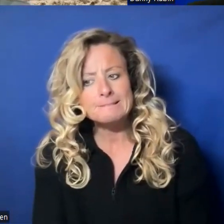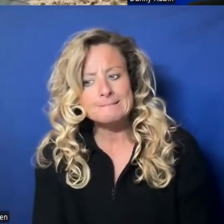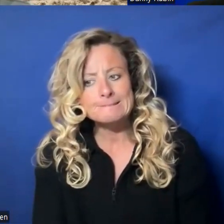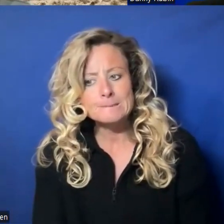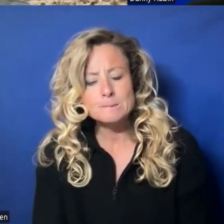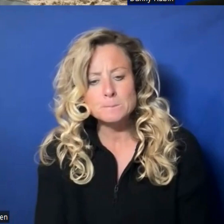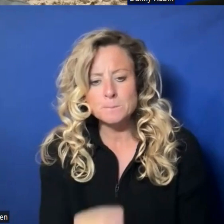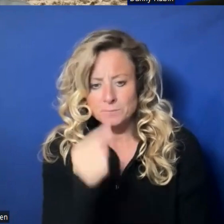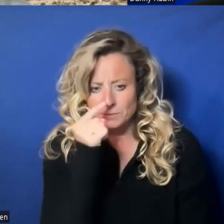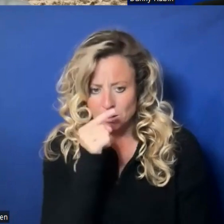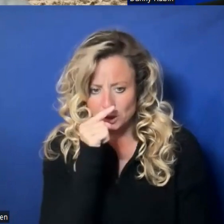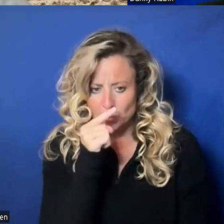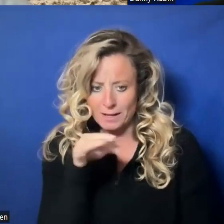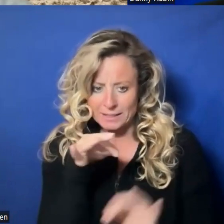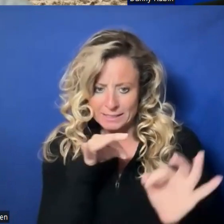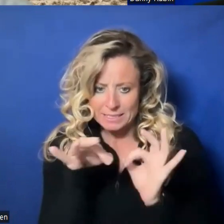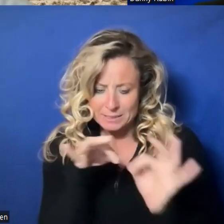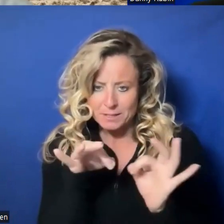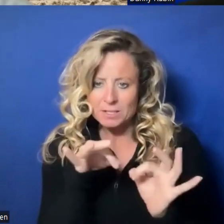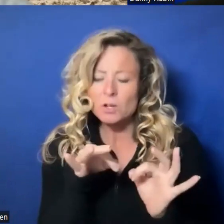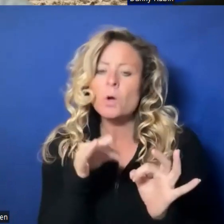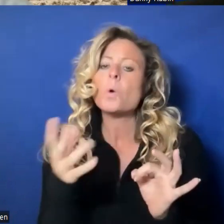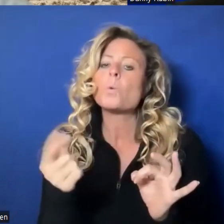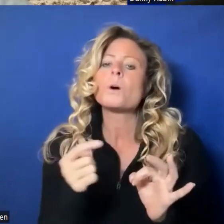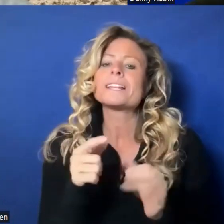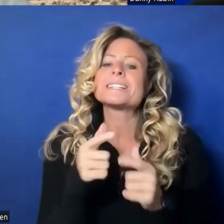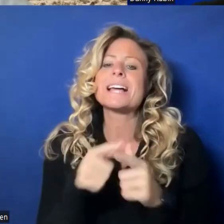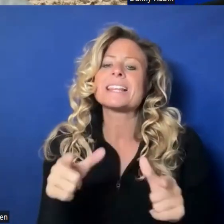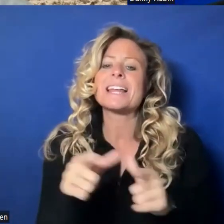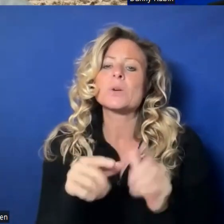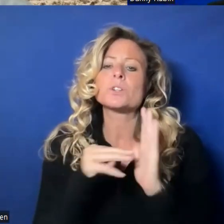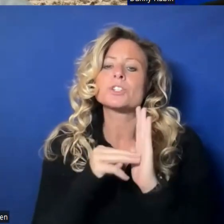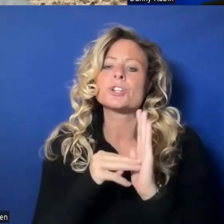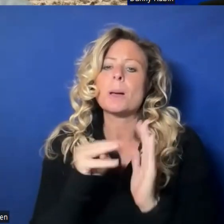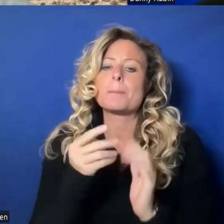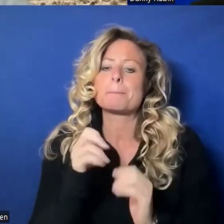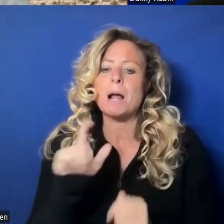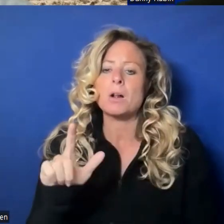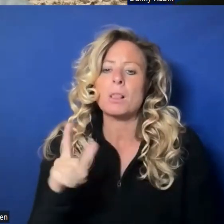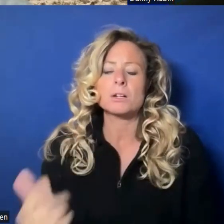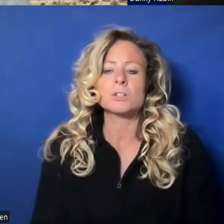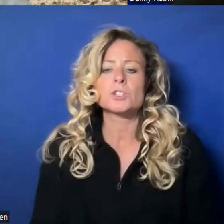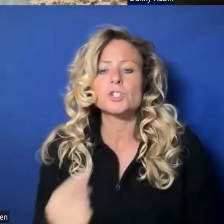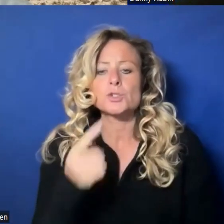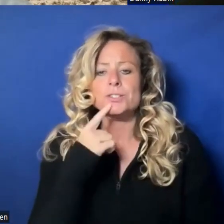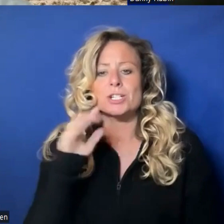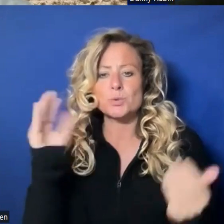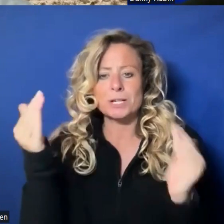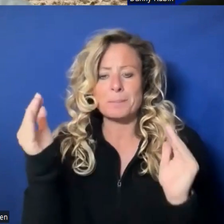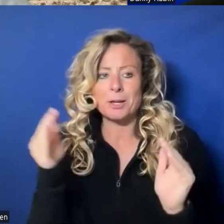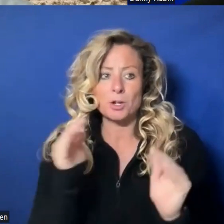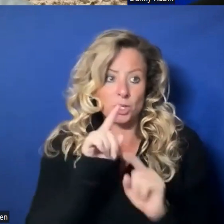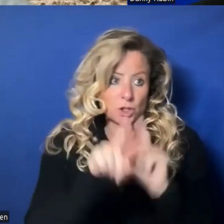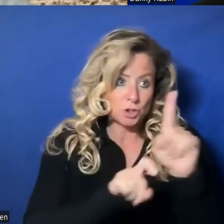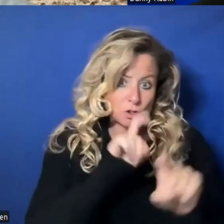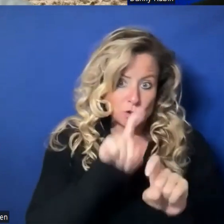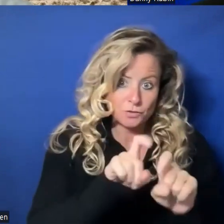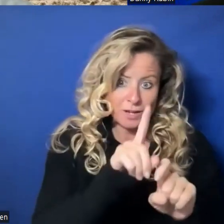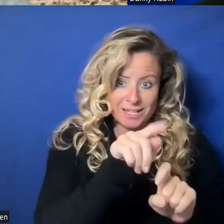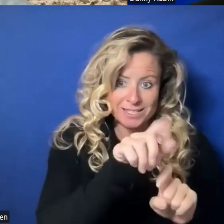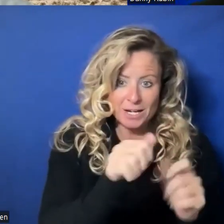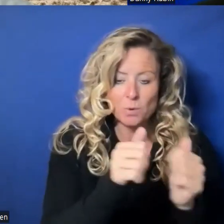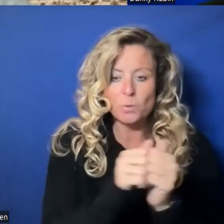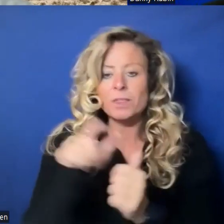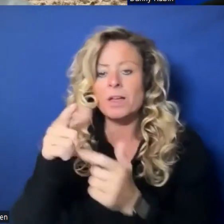you to explain what is a language model. You said you would compare their survey data with a language